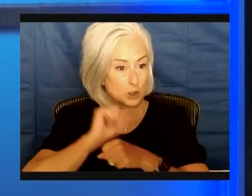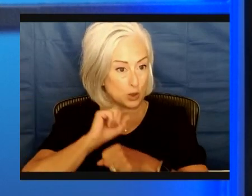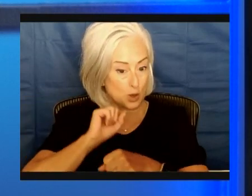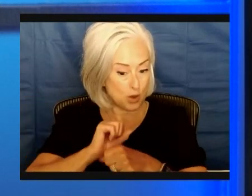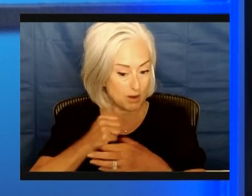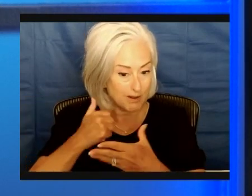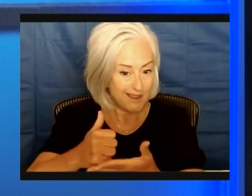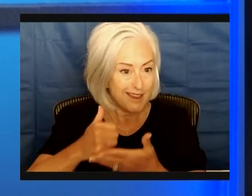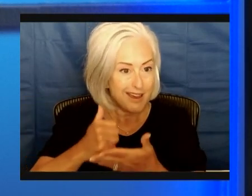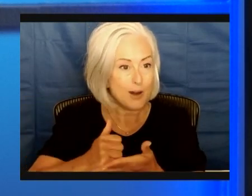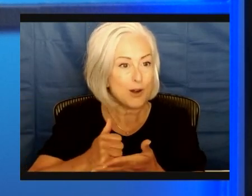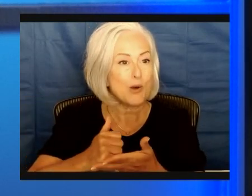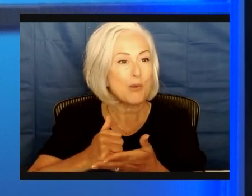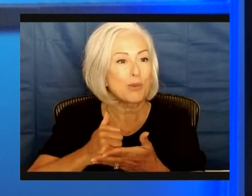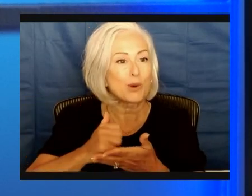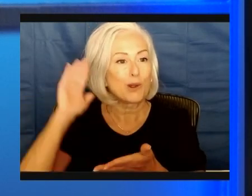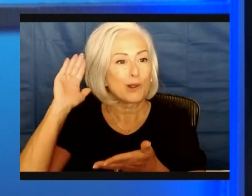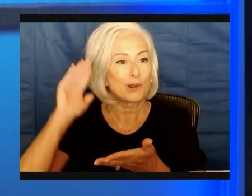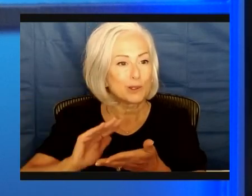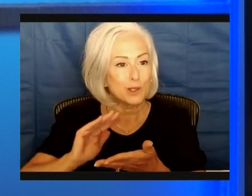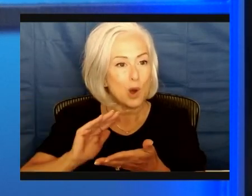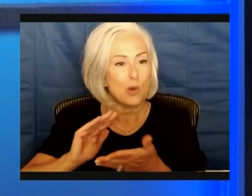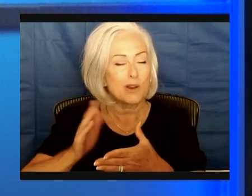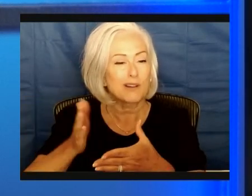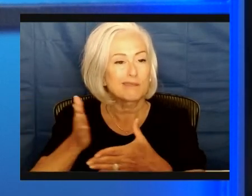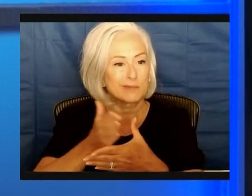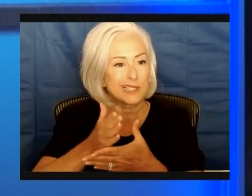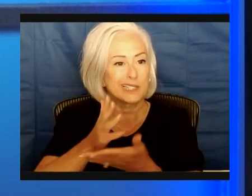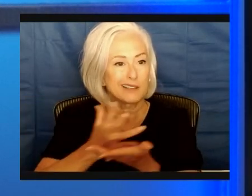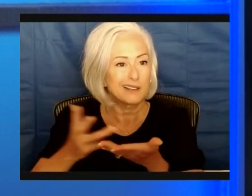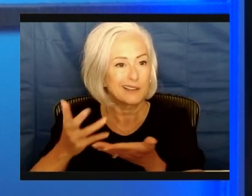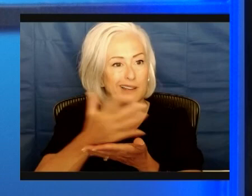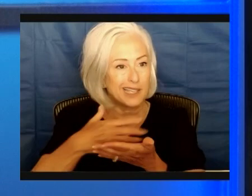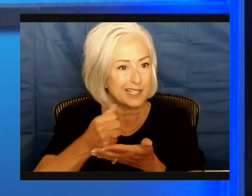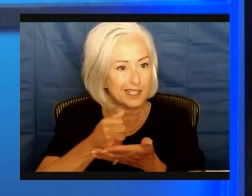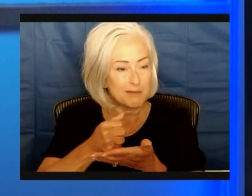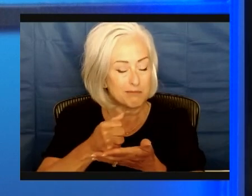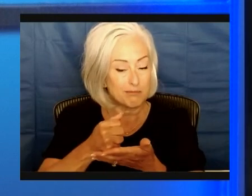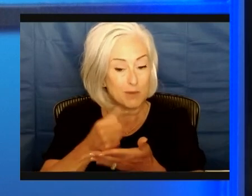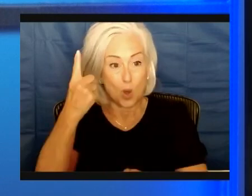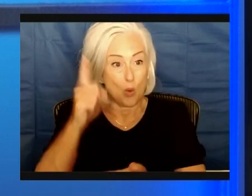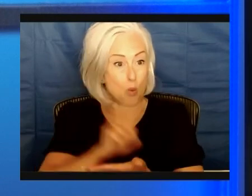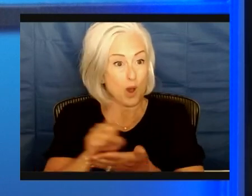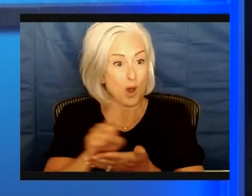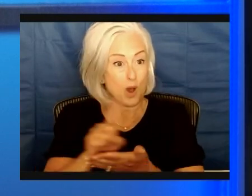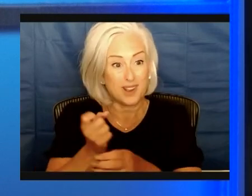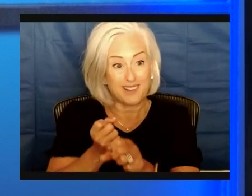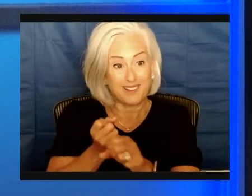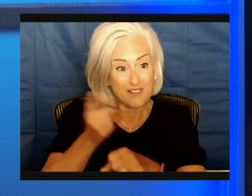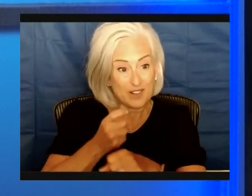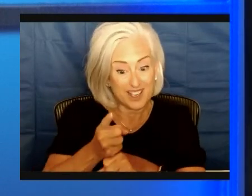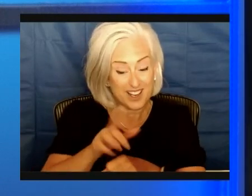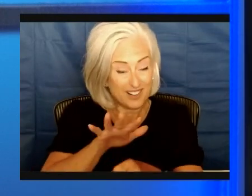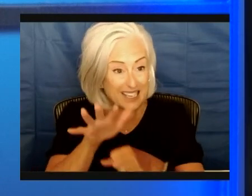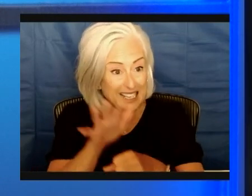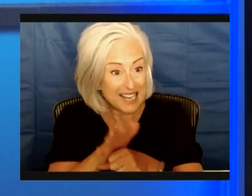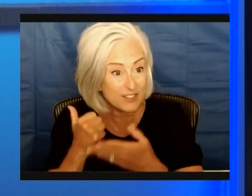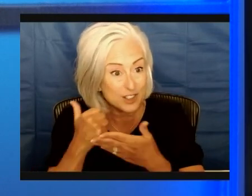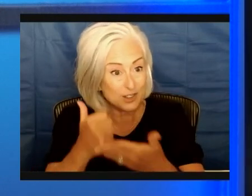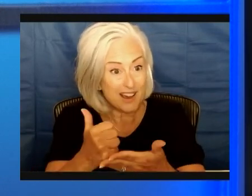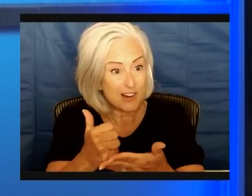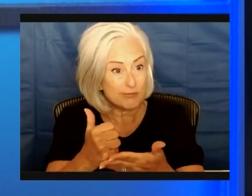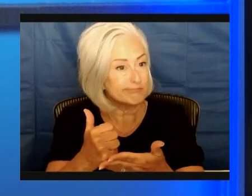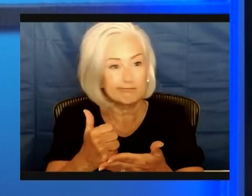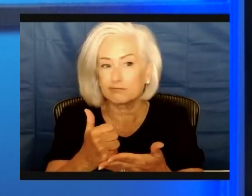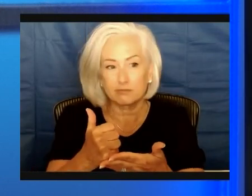world. It's not enough just to travel and operate for a week. We have to make something that is self-sustaining. And